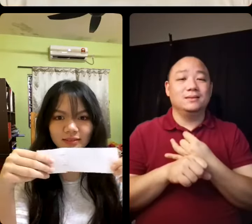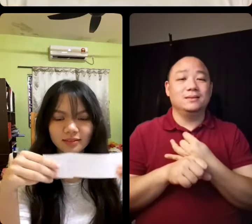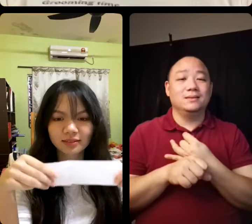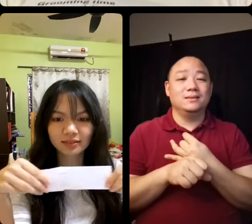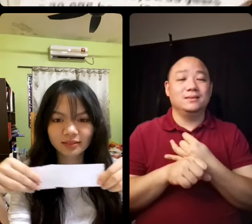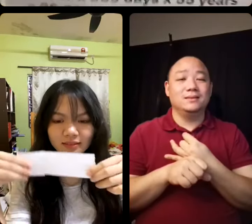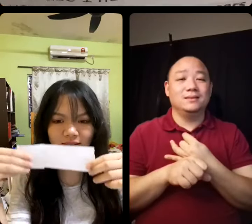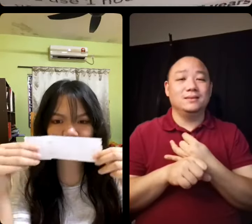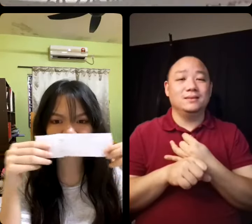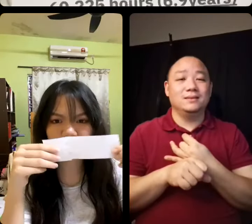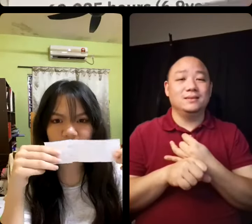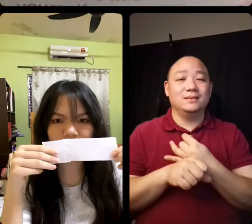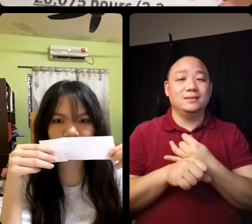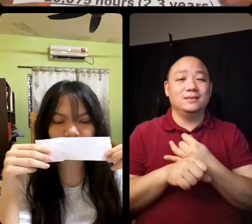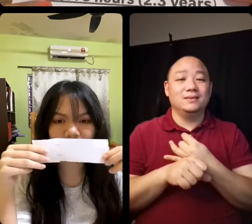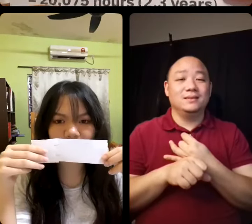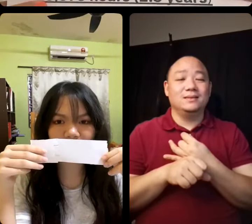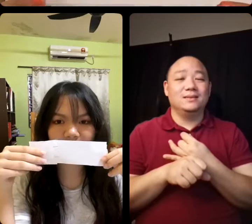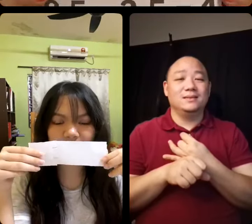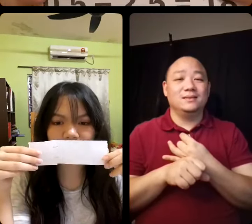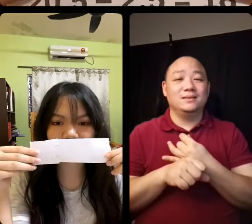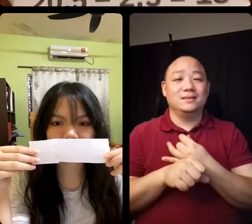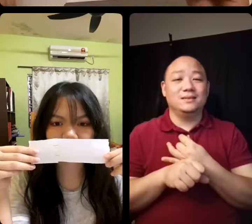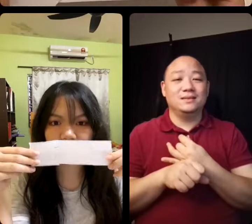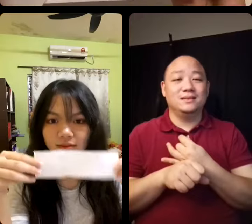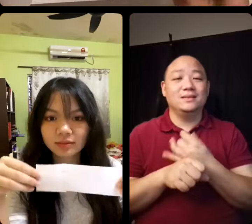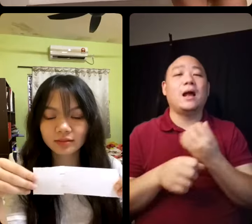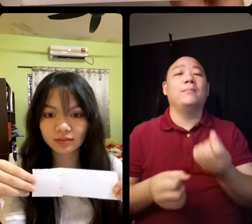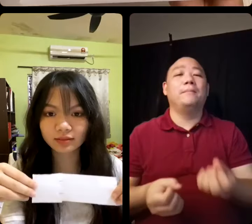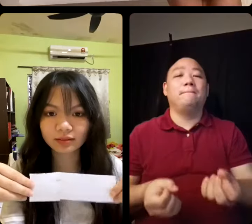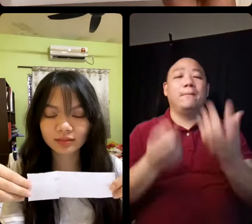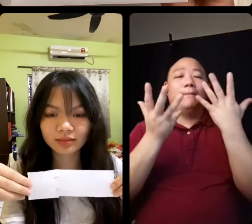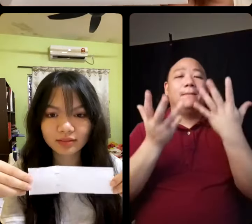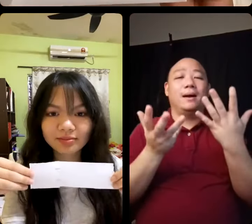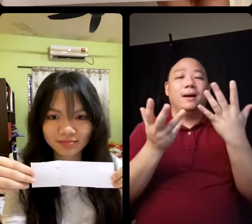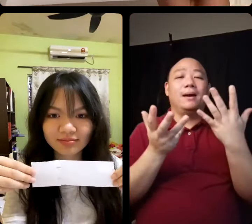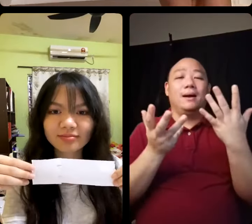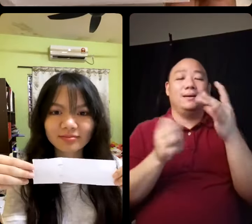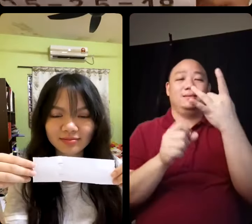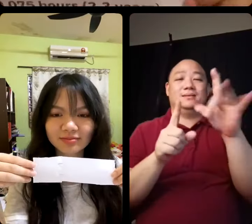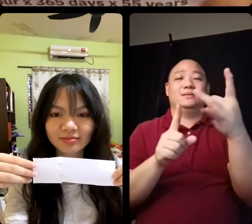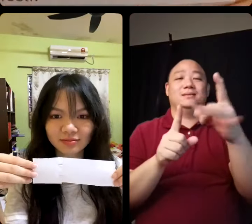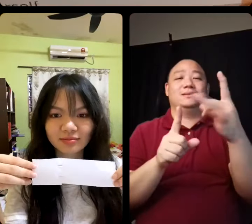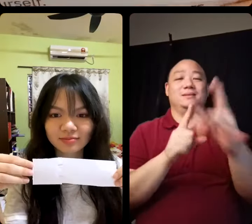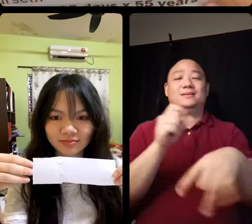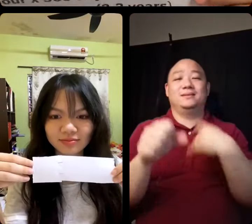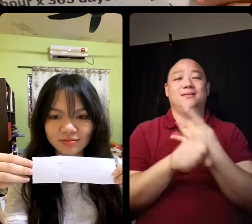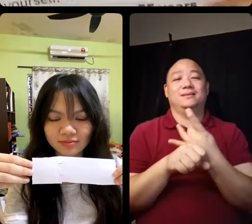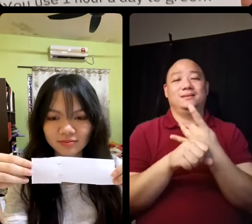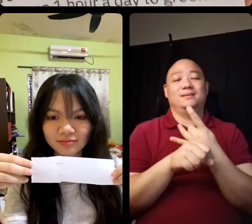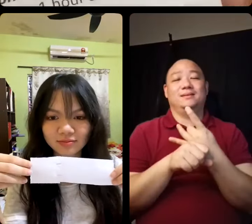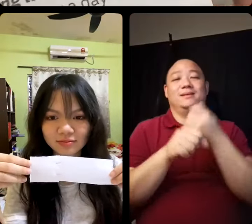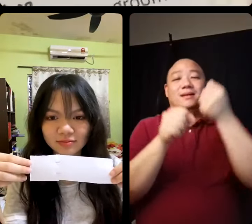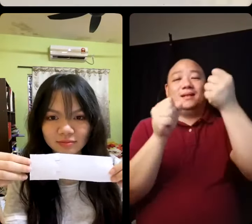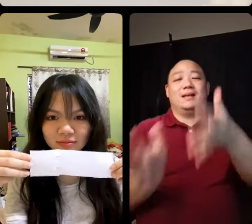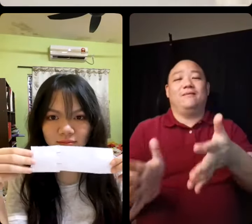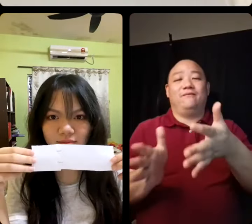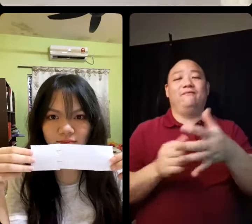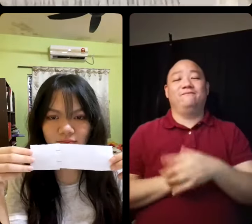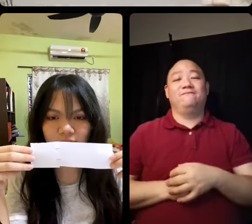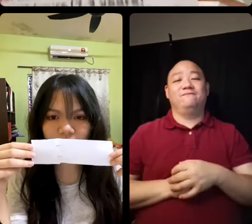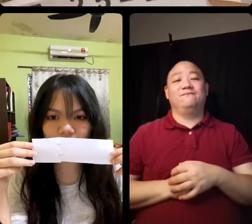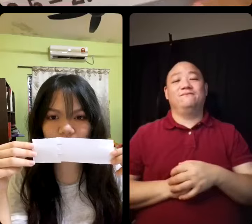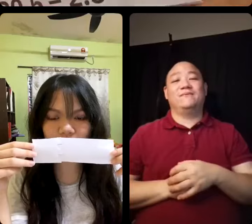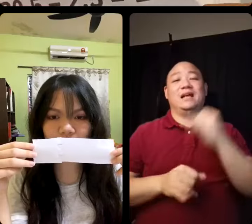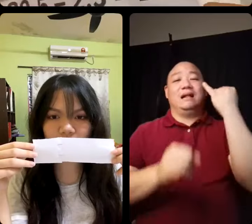How much time is left? Okay, let's go. 18 years left for us right now. And I'm just going to kira the last thing